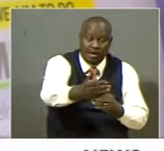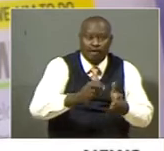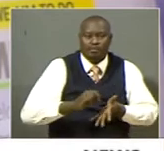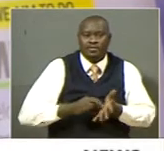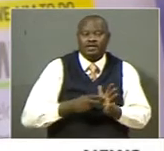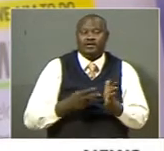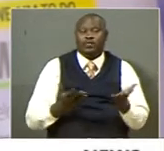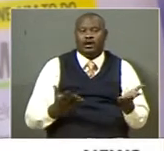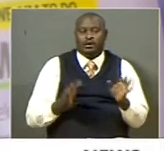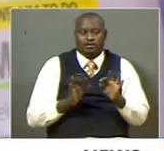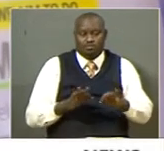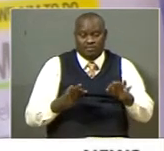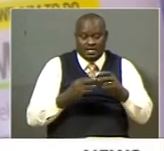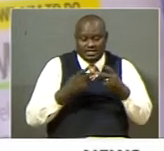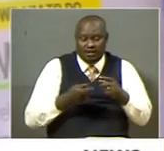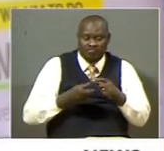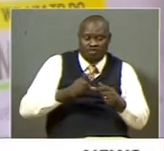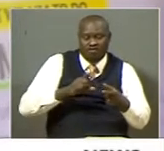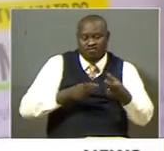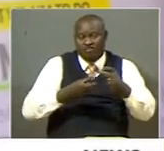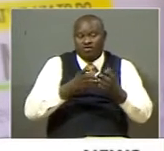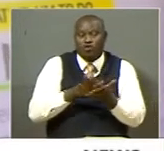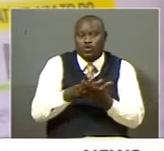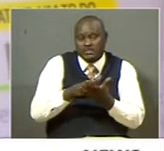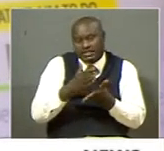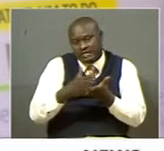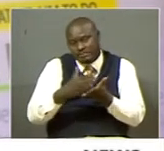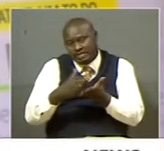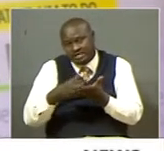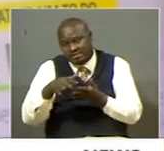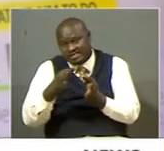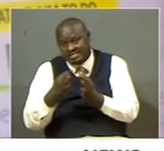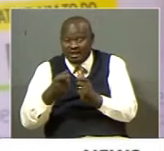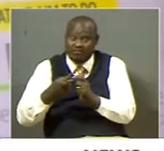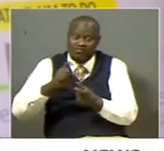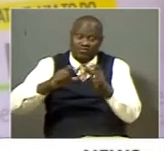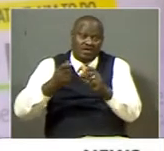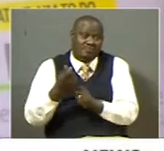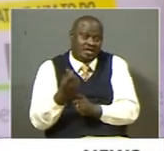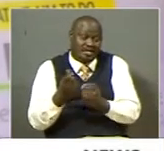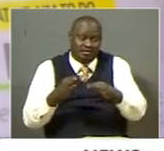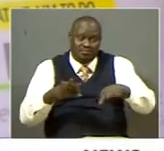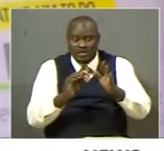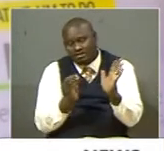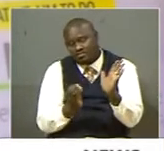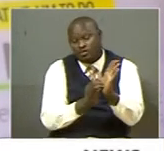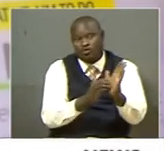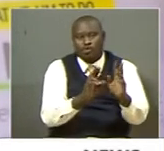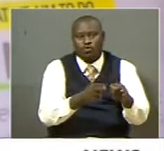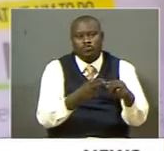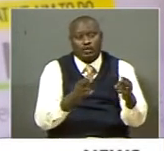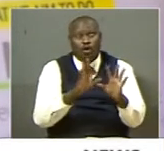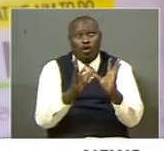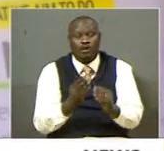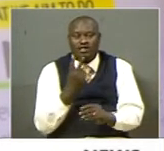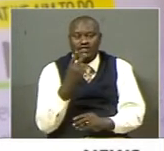the increase in cost of some of the elements that we might be using or input within the contract. So that comes to the